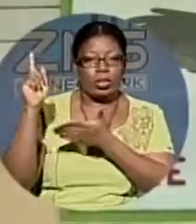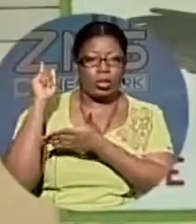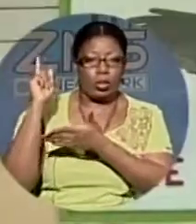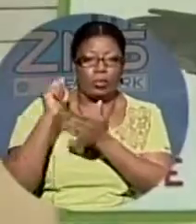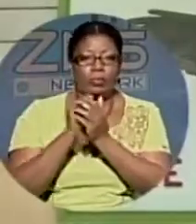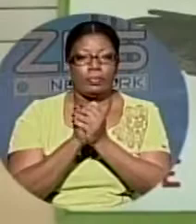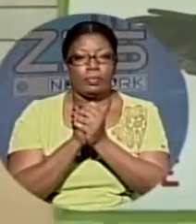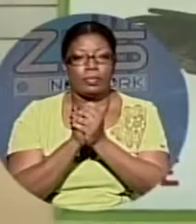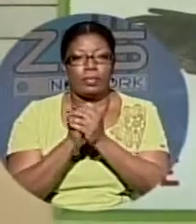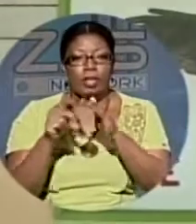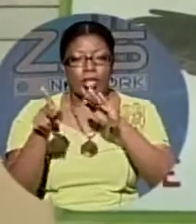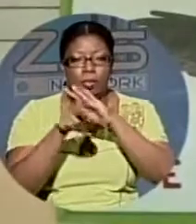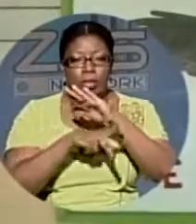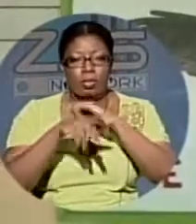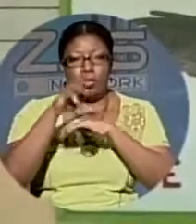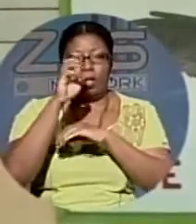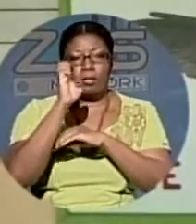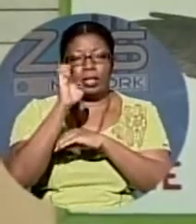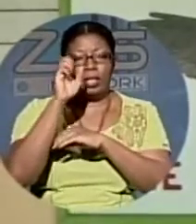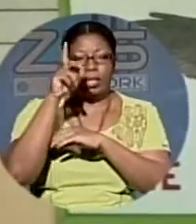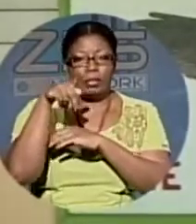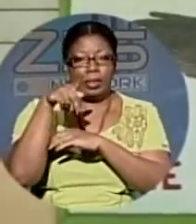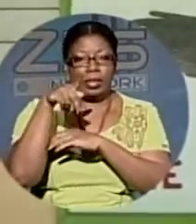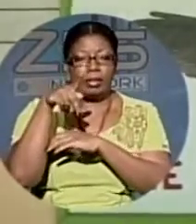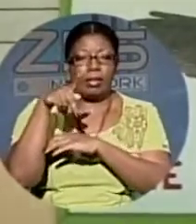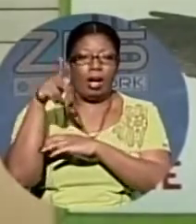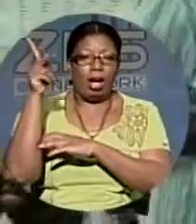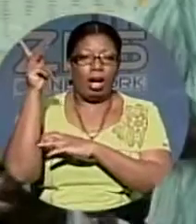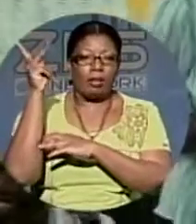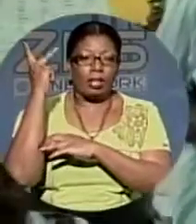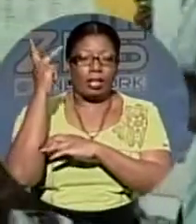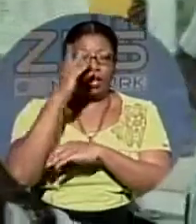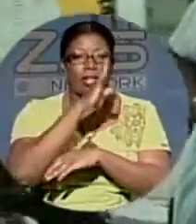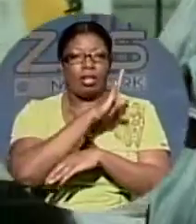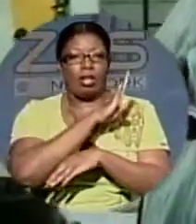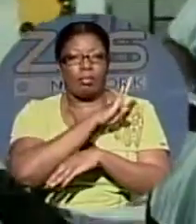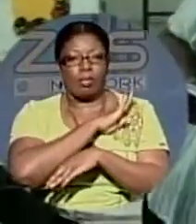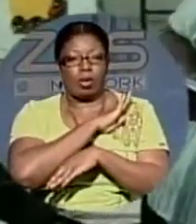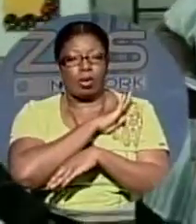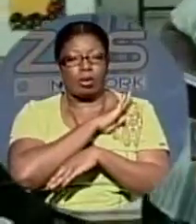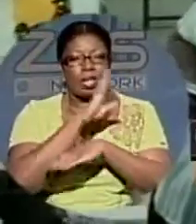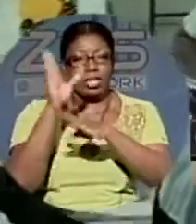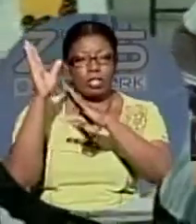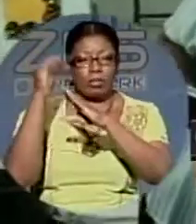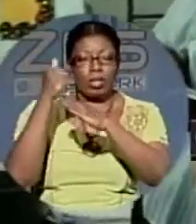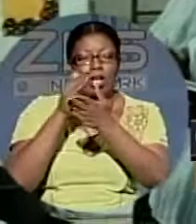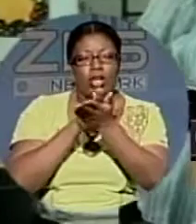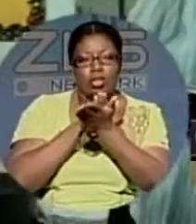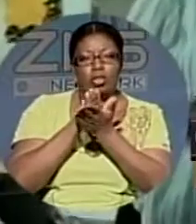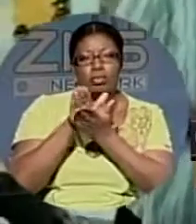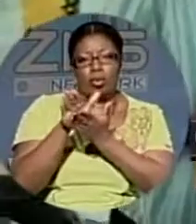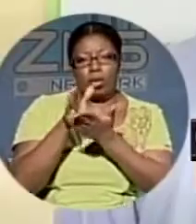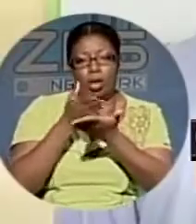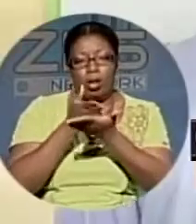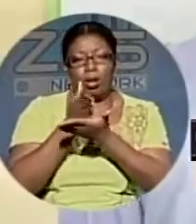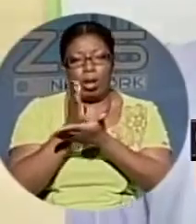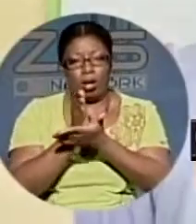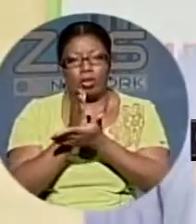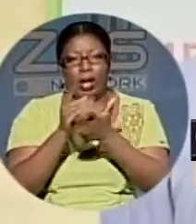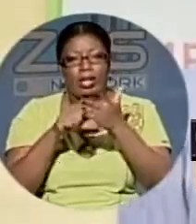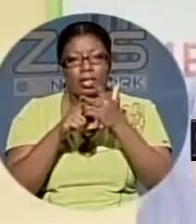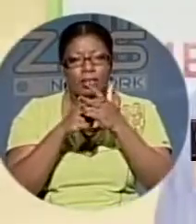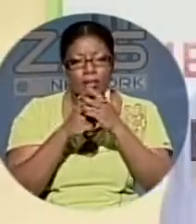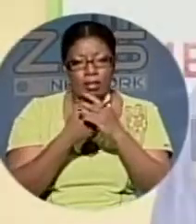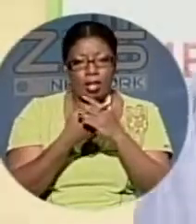Principal of eproberts Primary School, Kendall Burrows, strongly anticipated a much smoother start to the new school year than what's